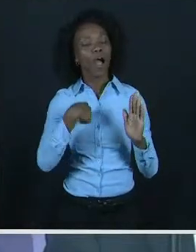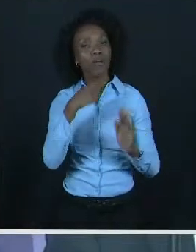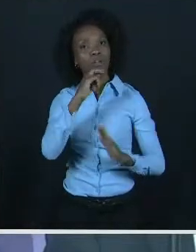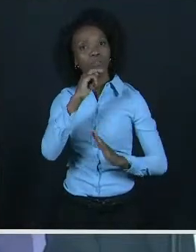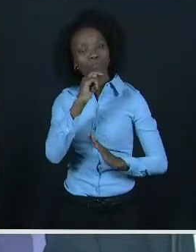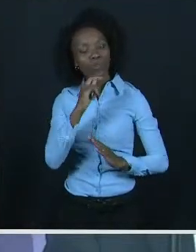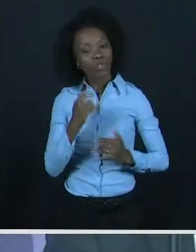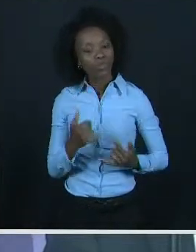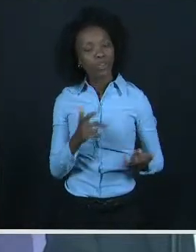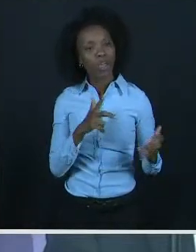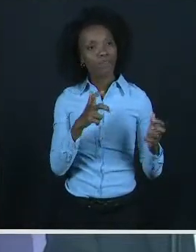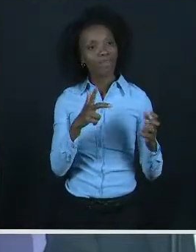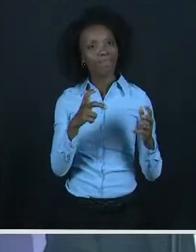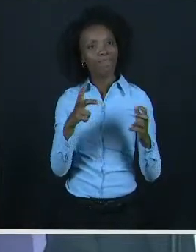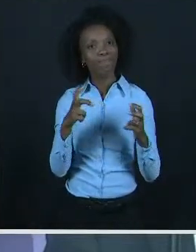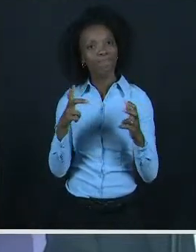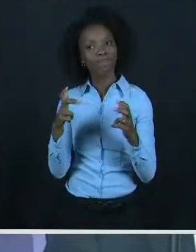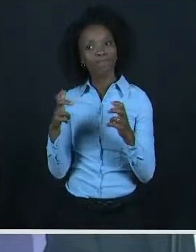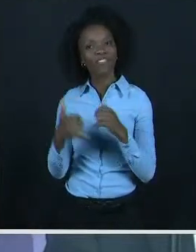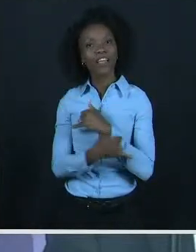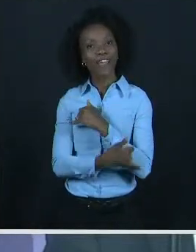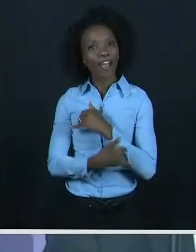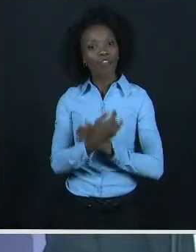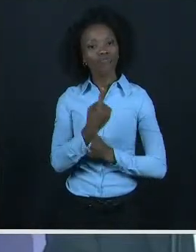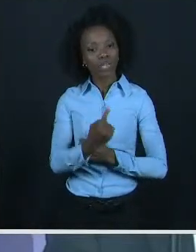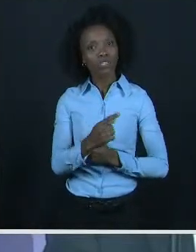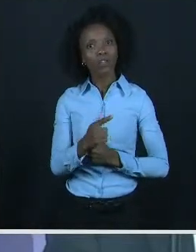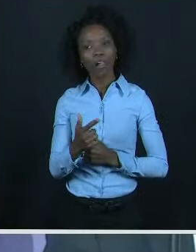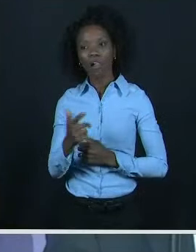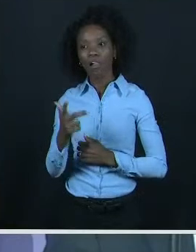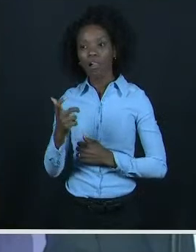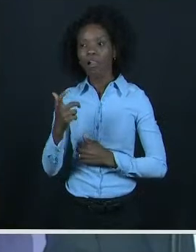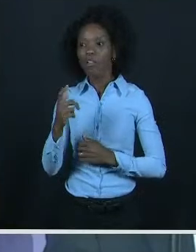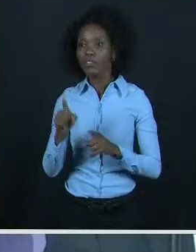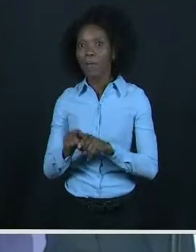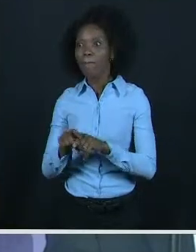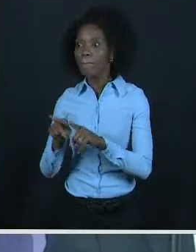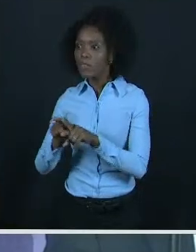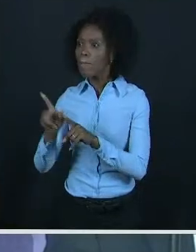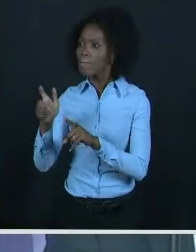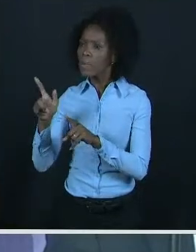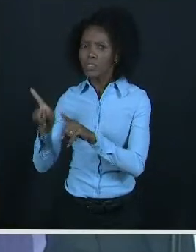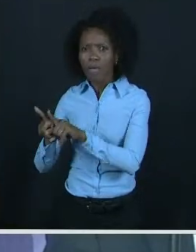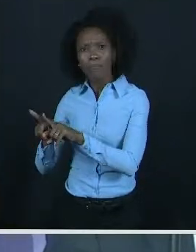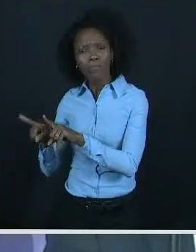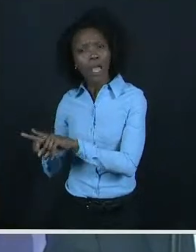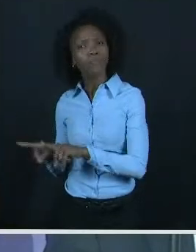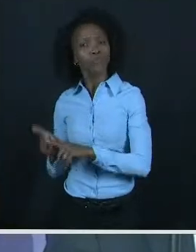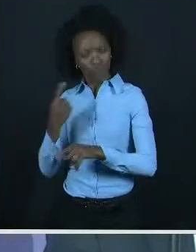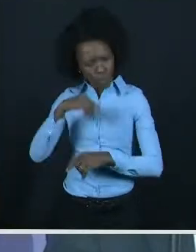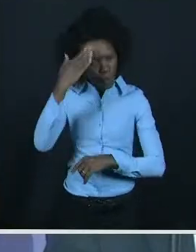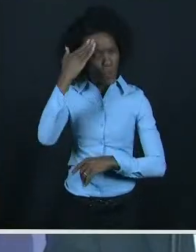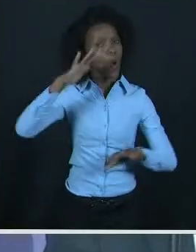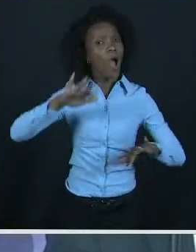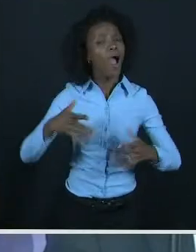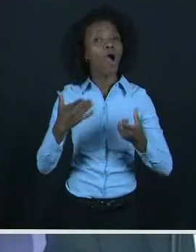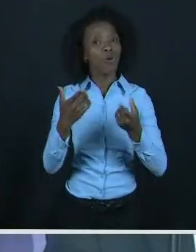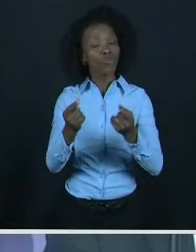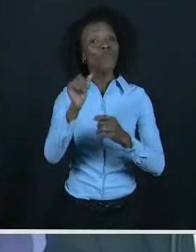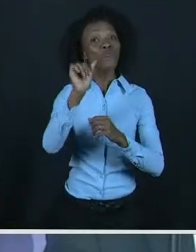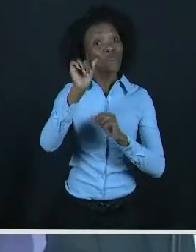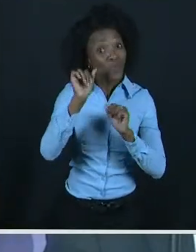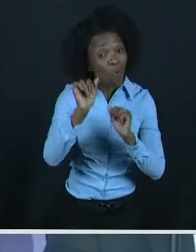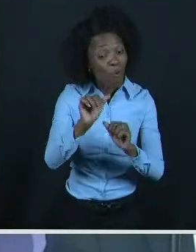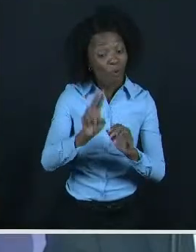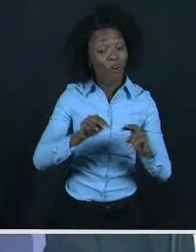morning, I've heard in country after country after country, and we know how to do this. Your national